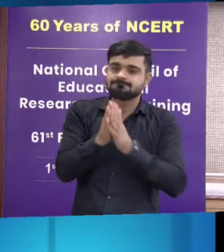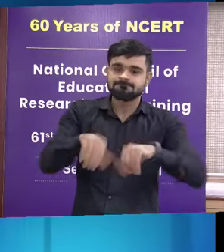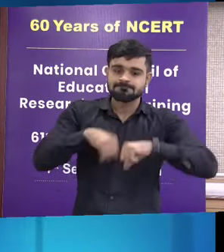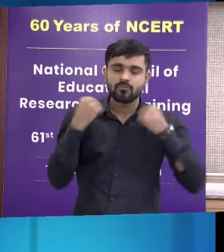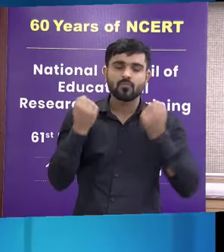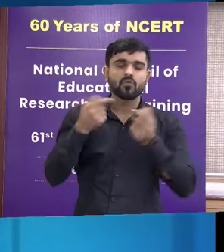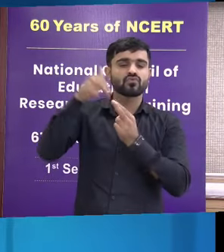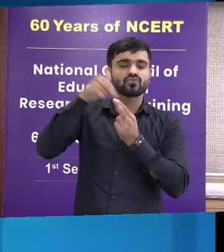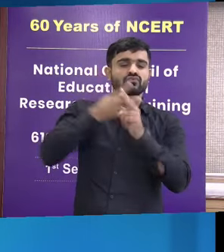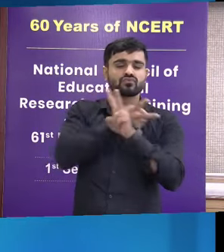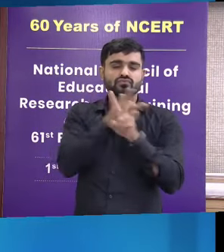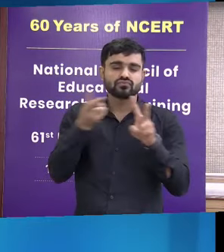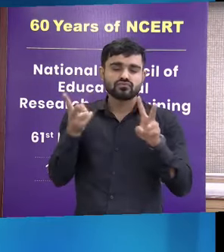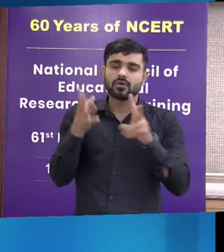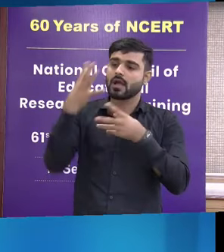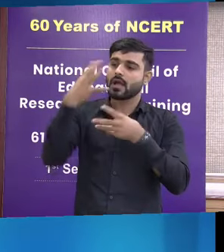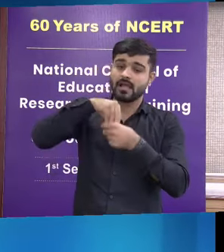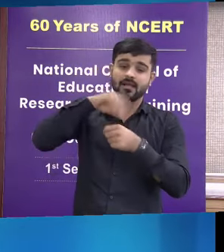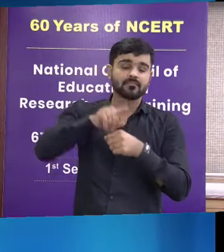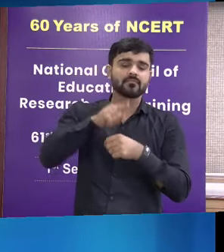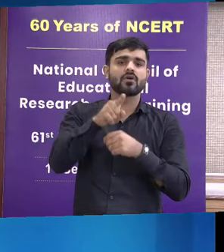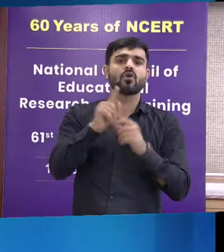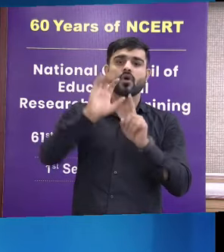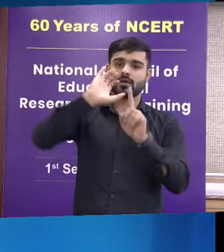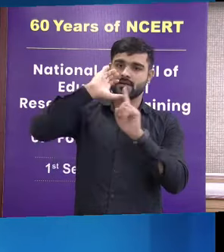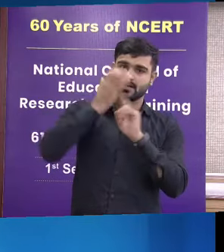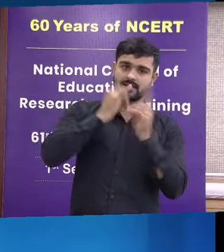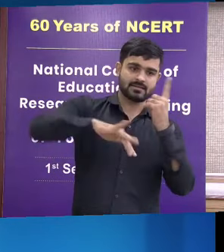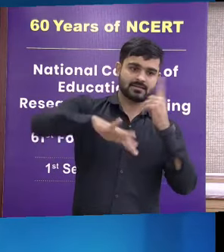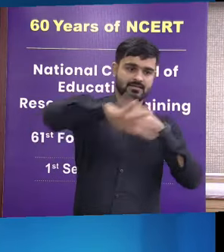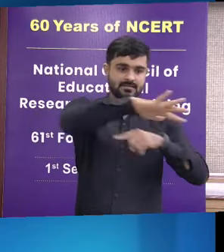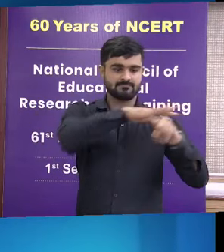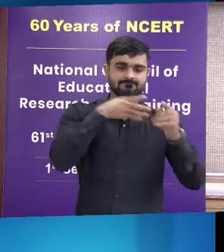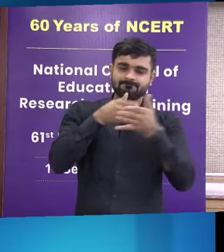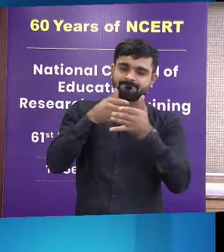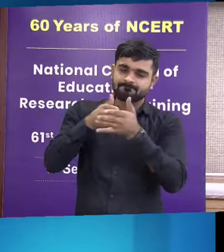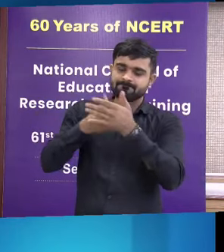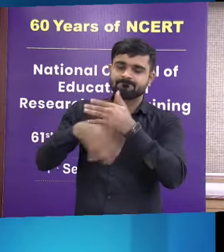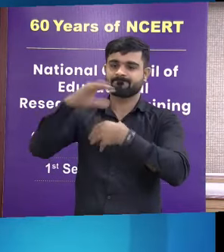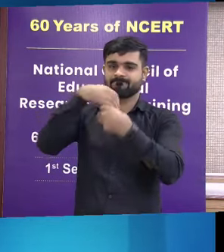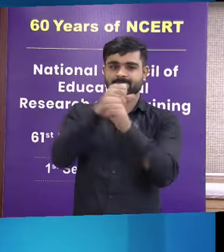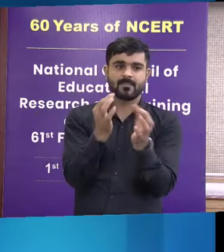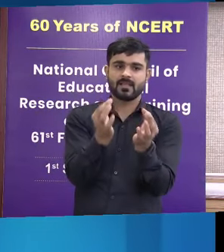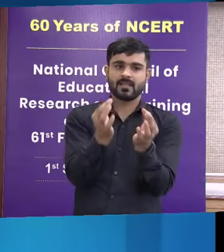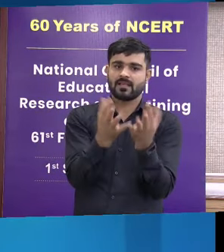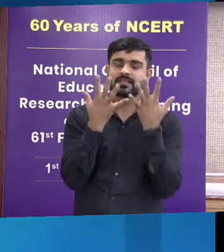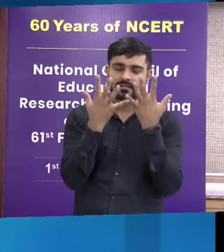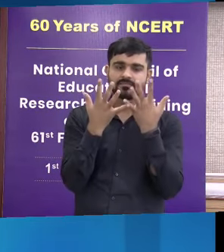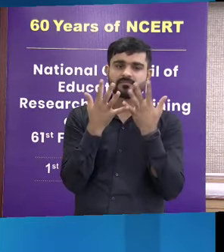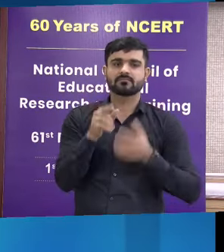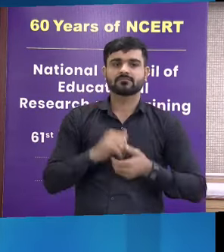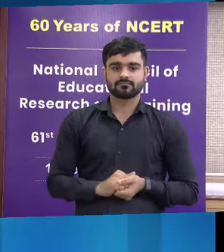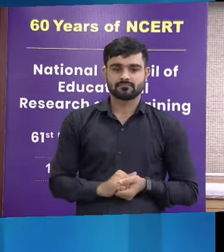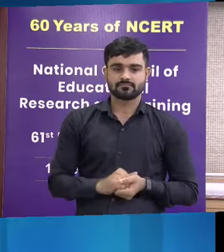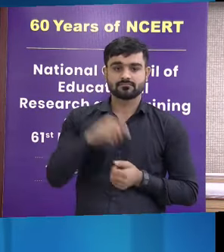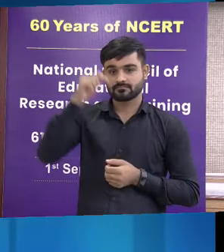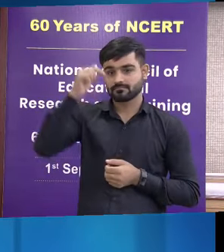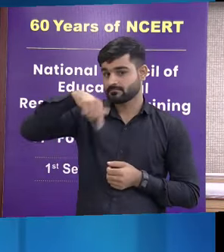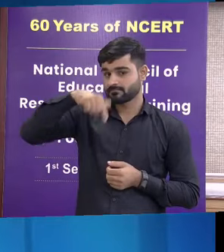historical, social, and cultural challenges in Indian education system.